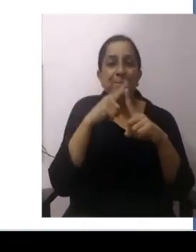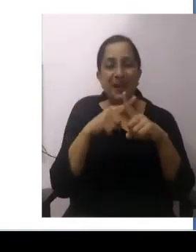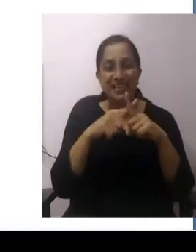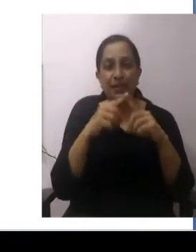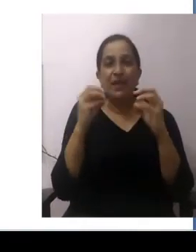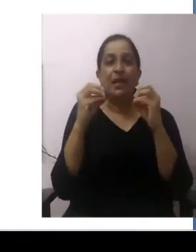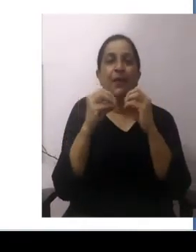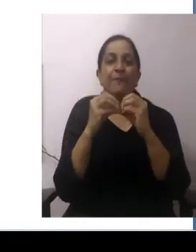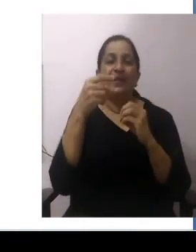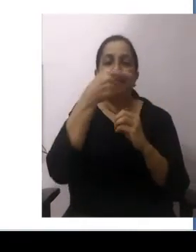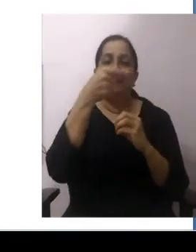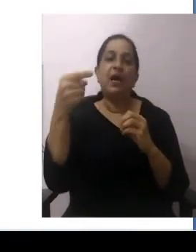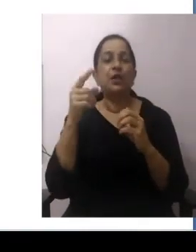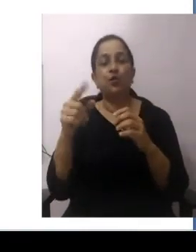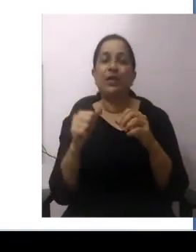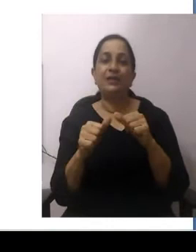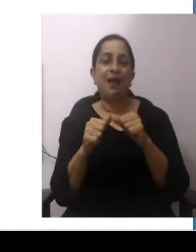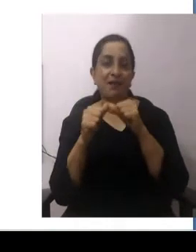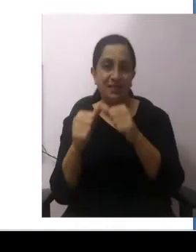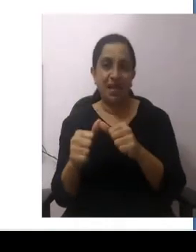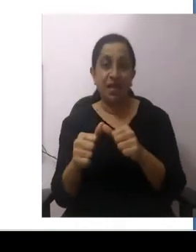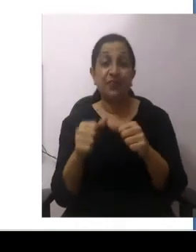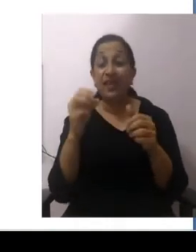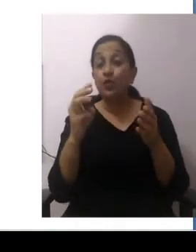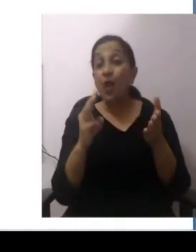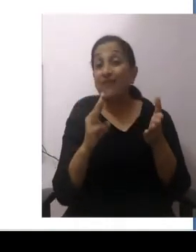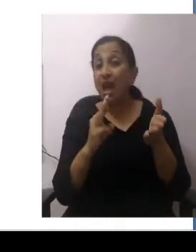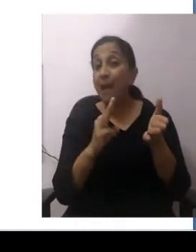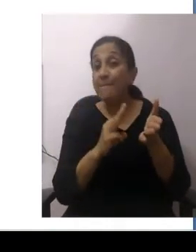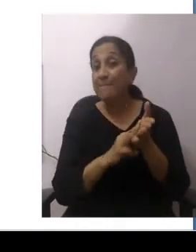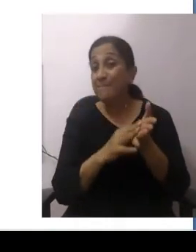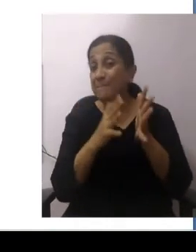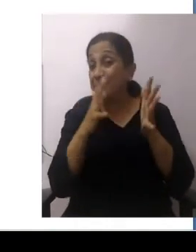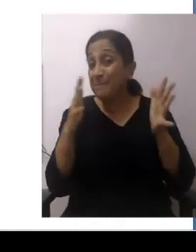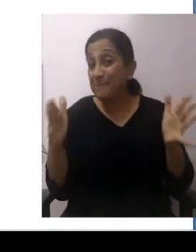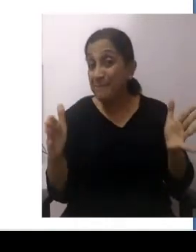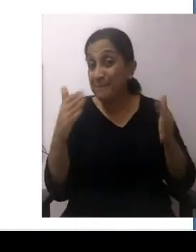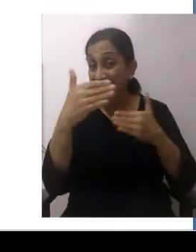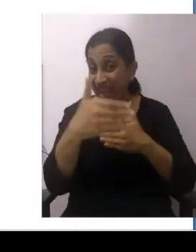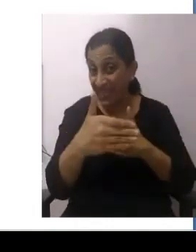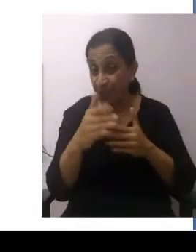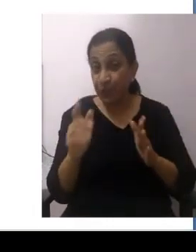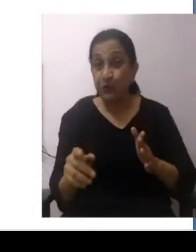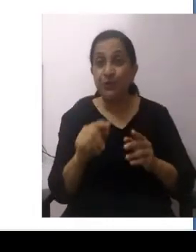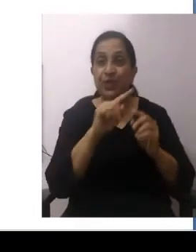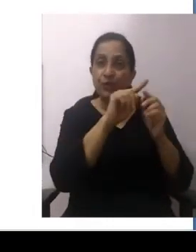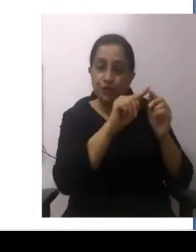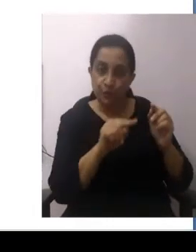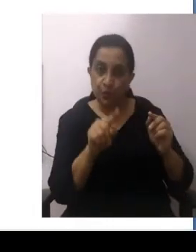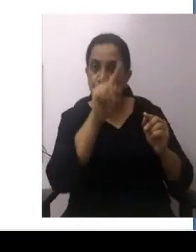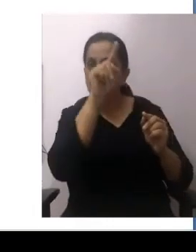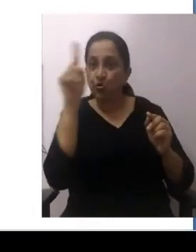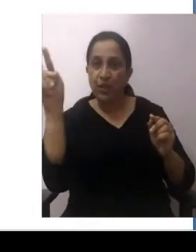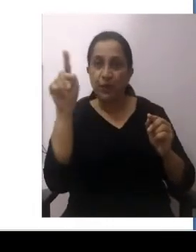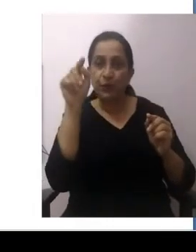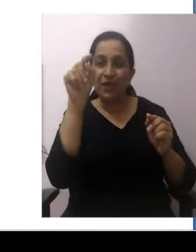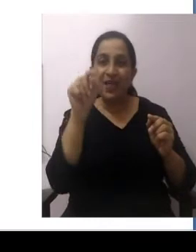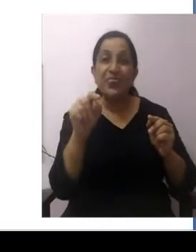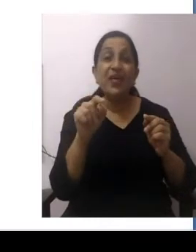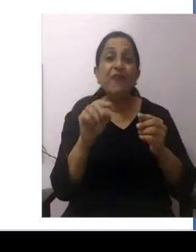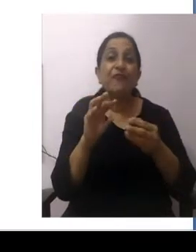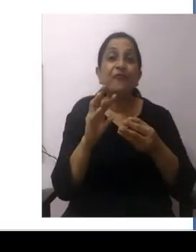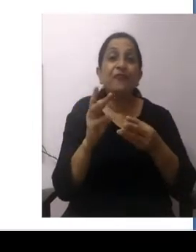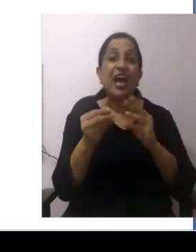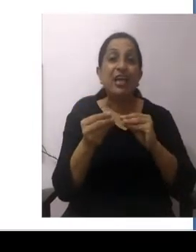B bar. Then magnitude, if they ask, it will be squares of this under square root of this. So in this case it